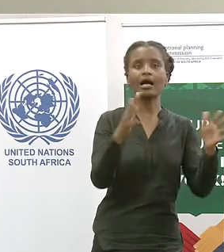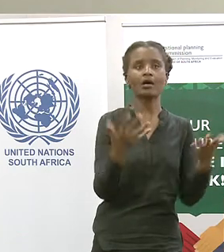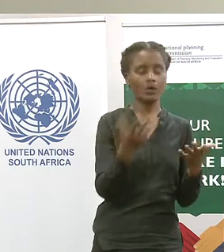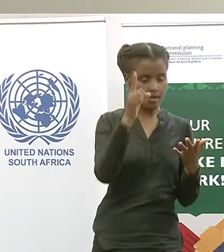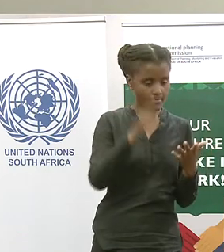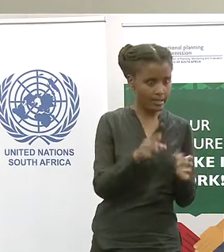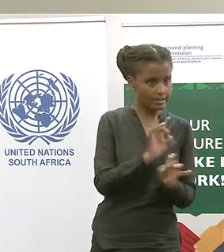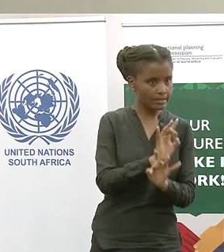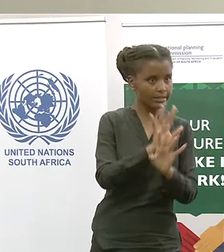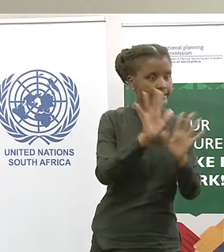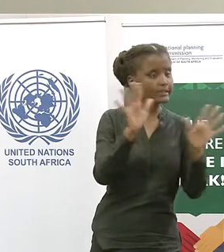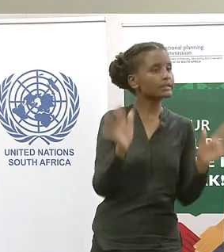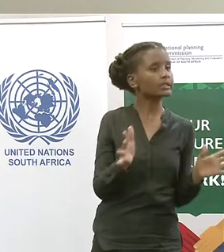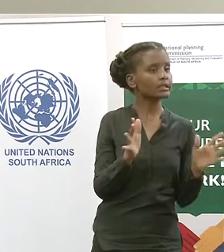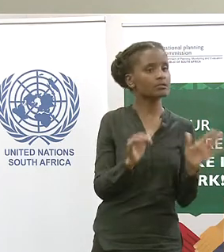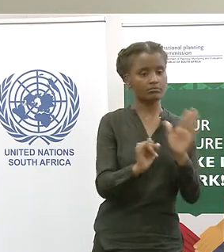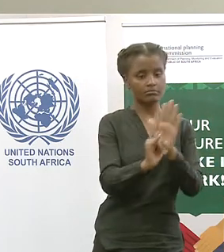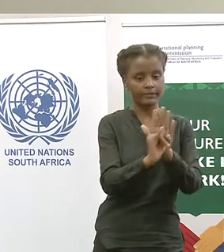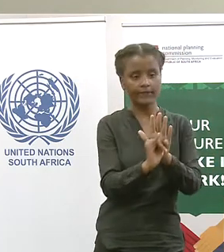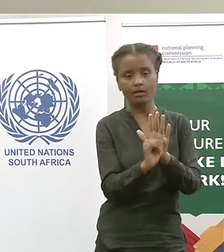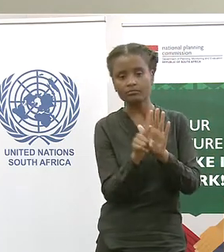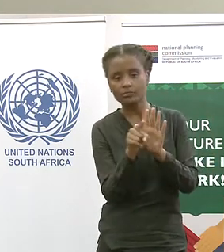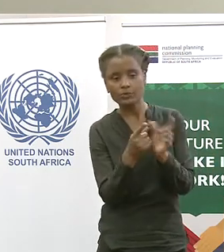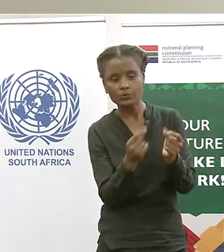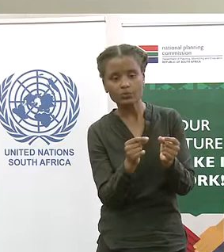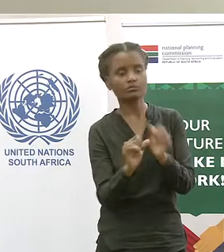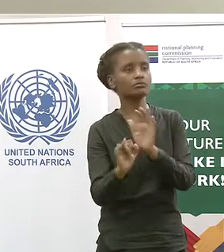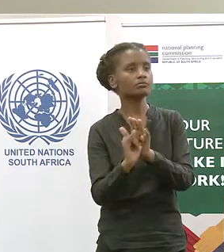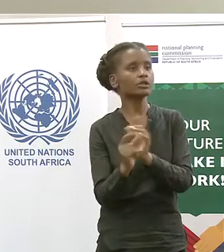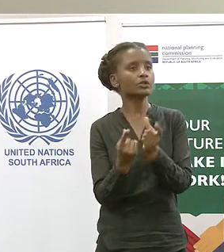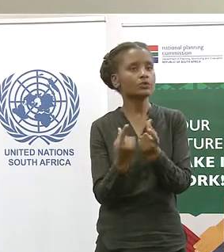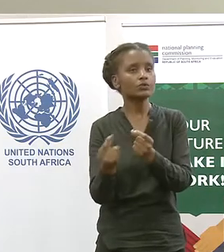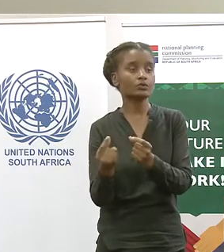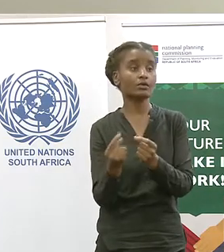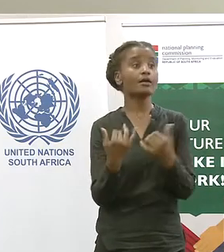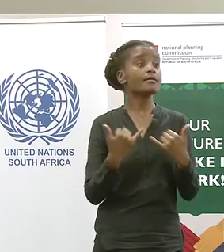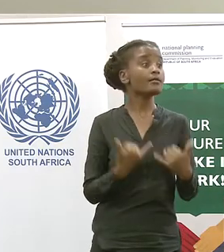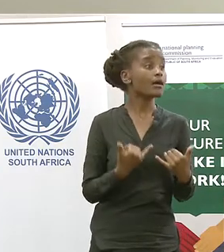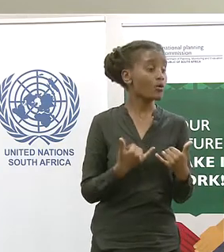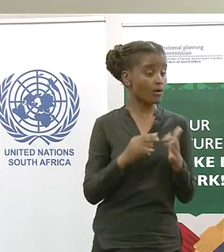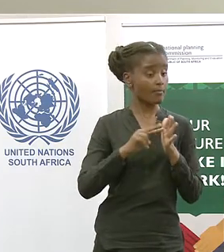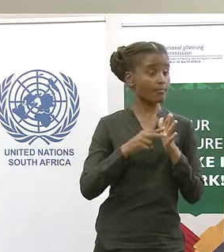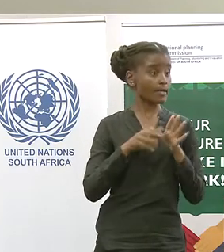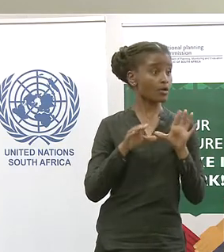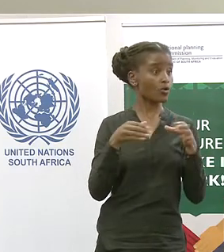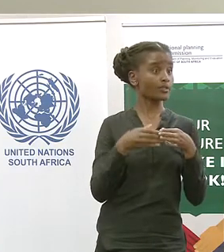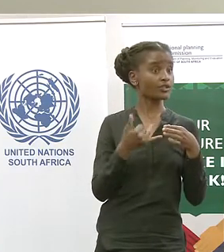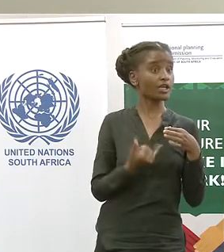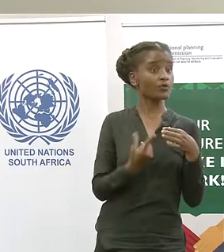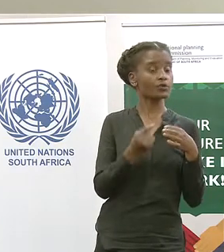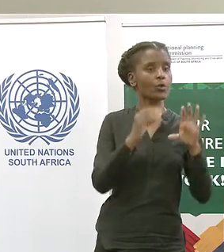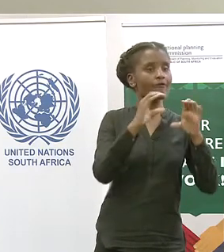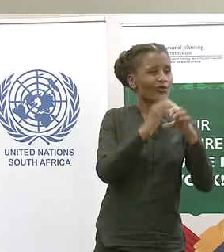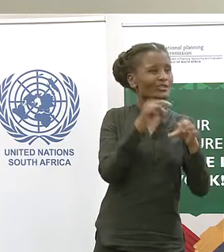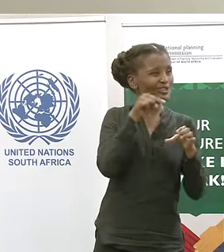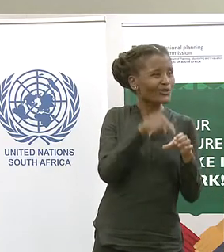clarified by indicators. What we're doing with the National Planning Commission now is to specifically focus on these